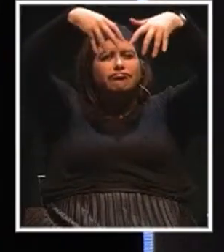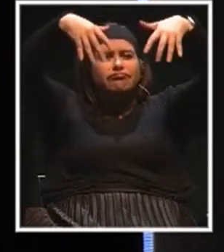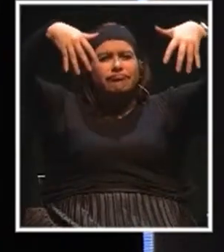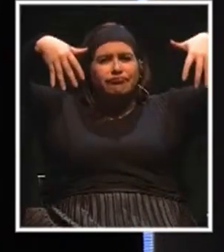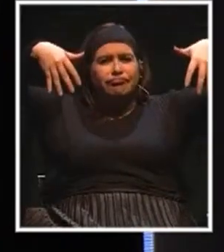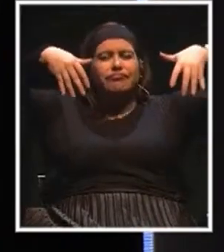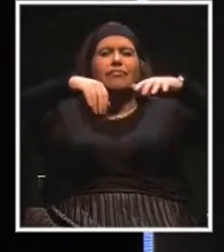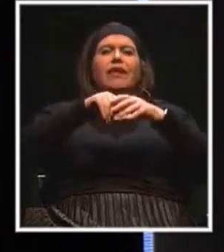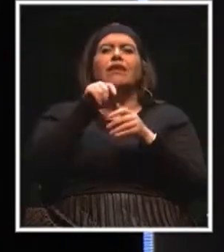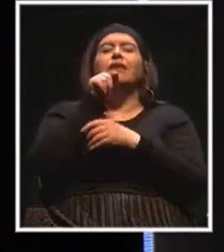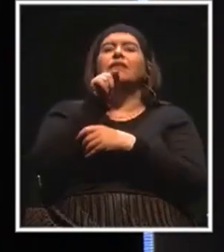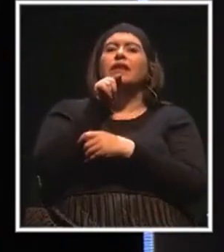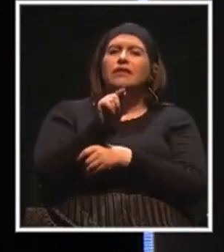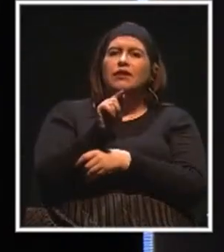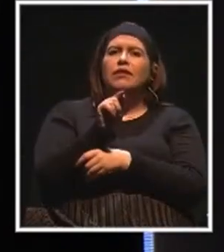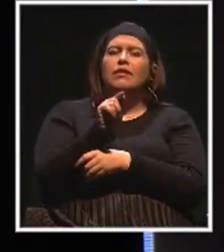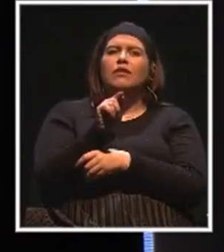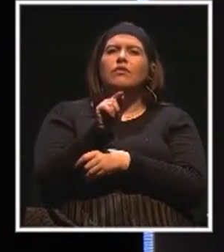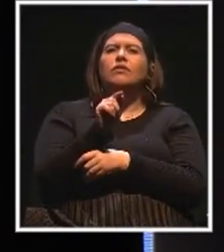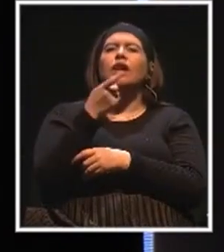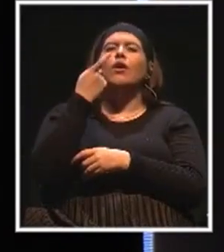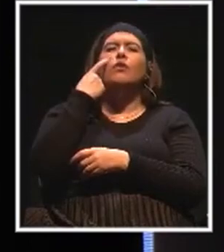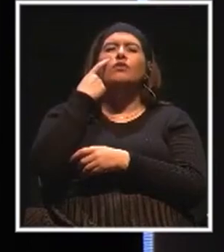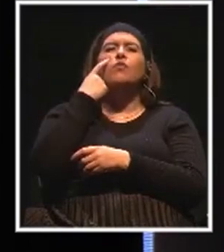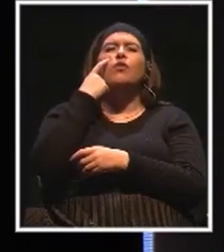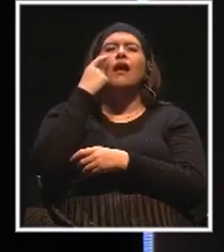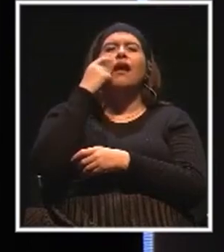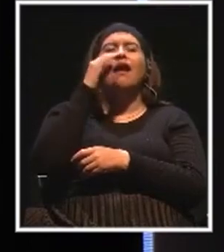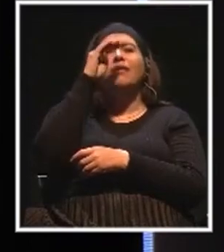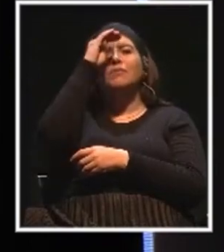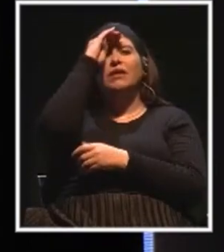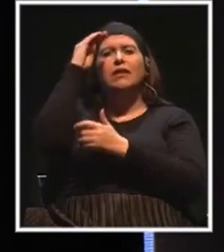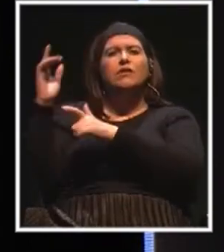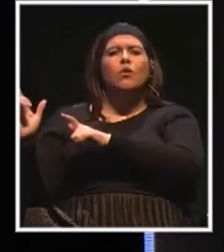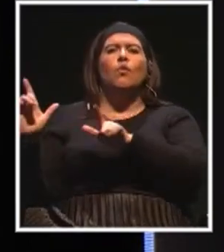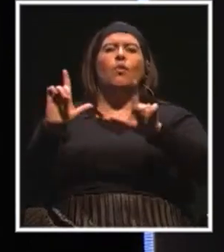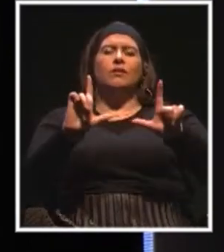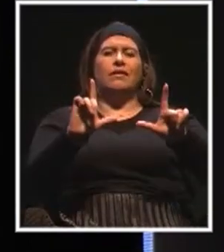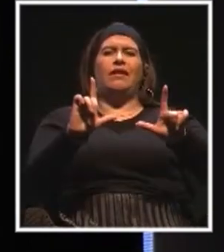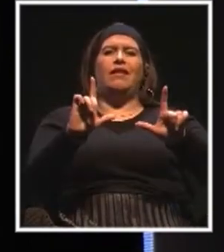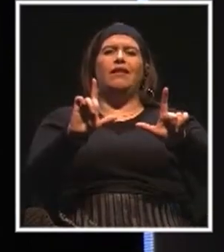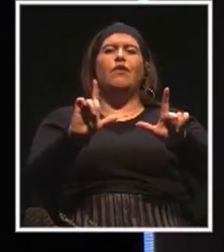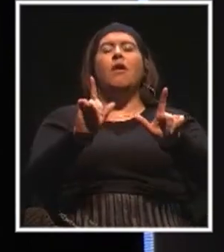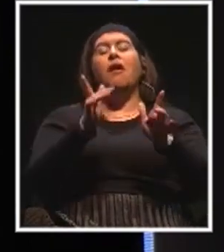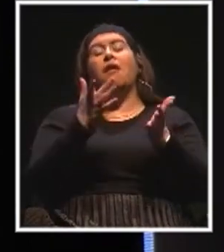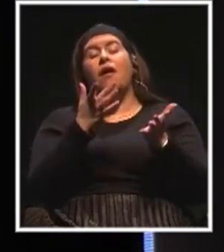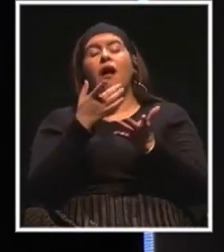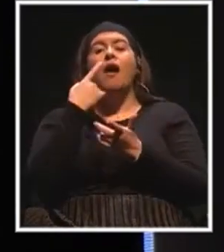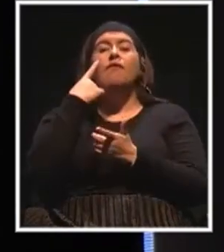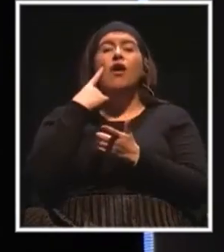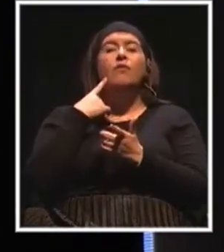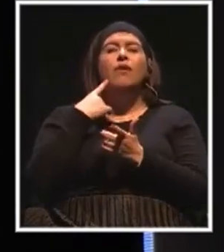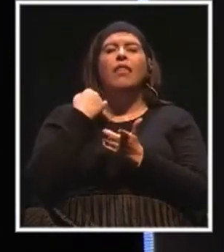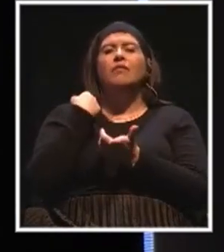as a second screen experience, which is like an experimental form of what people were also working